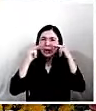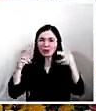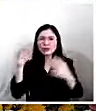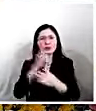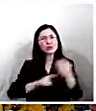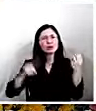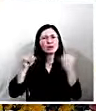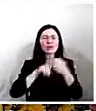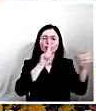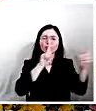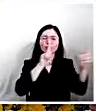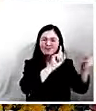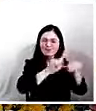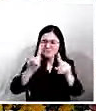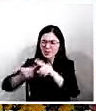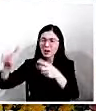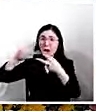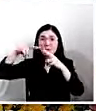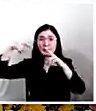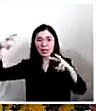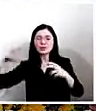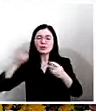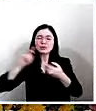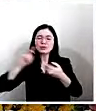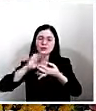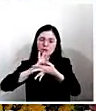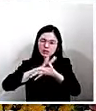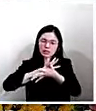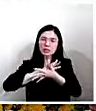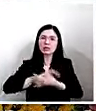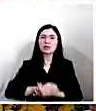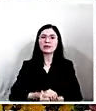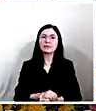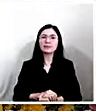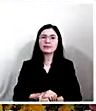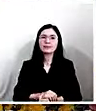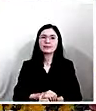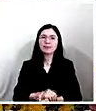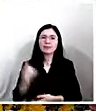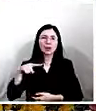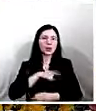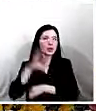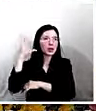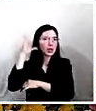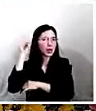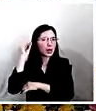different variants of COVID-19. We heard from news